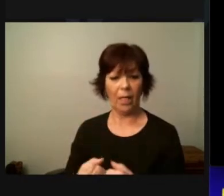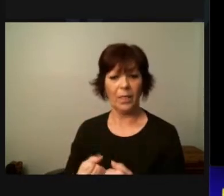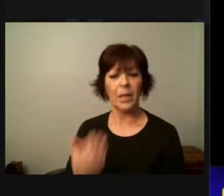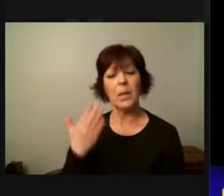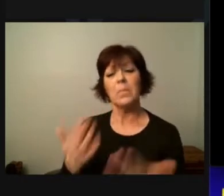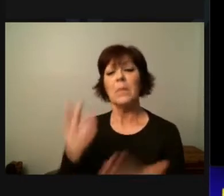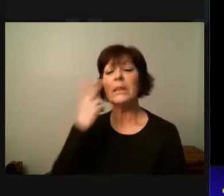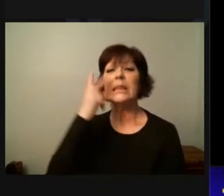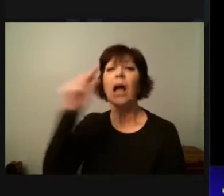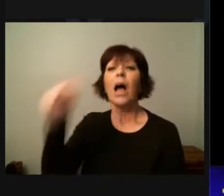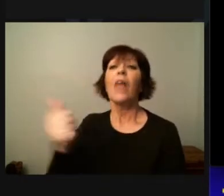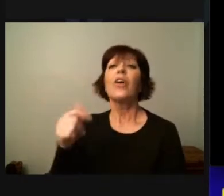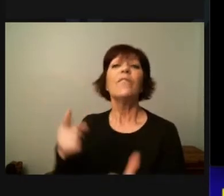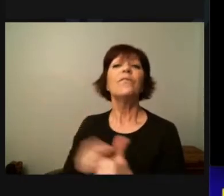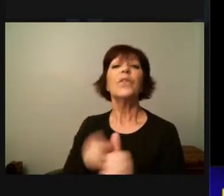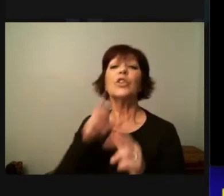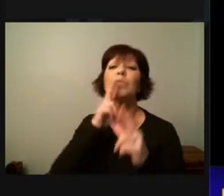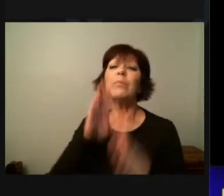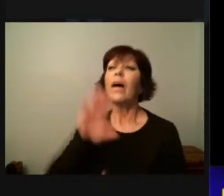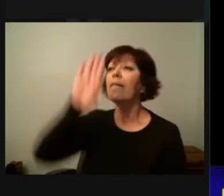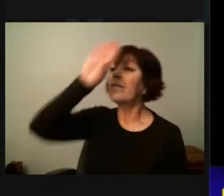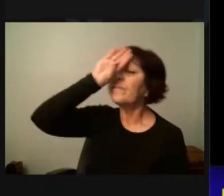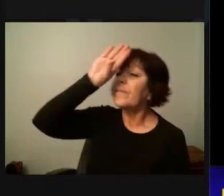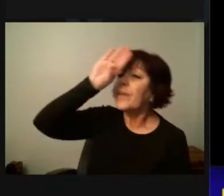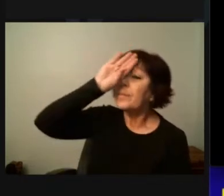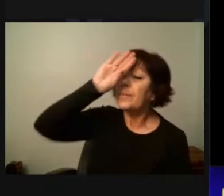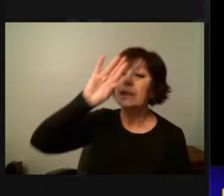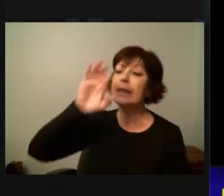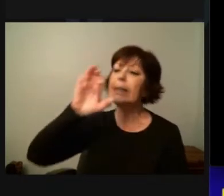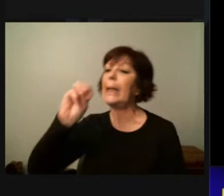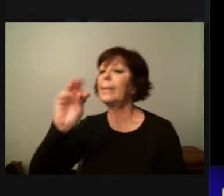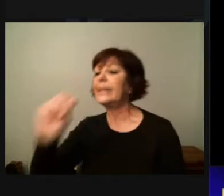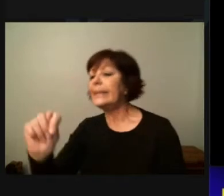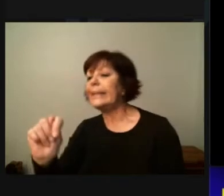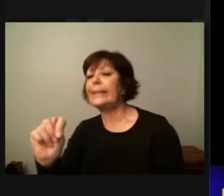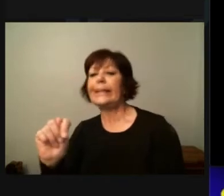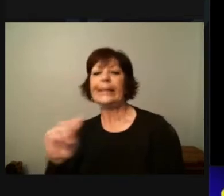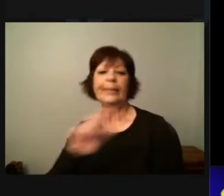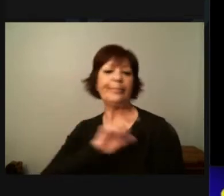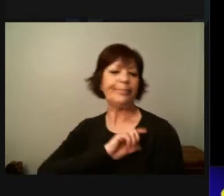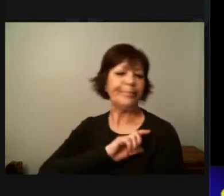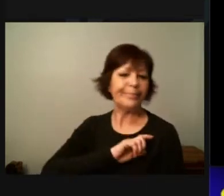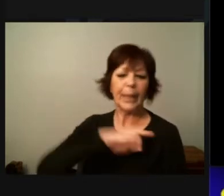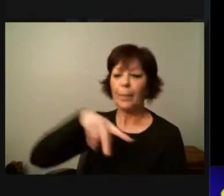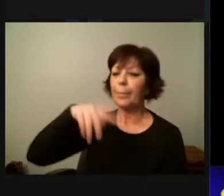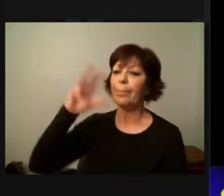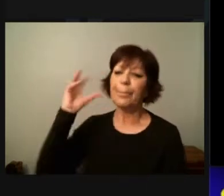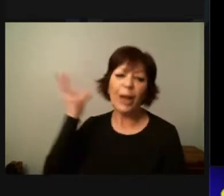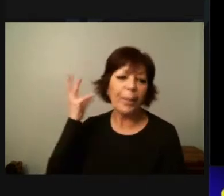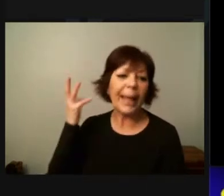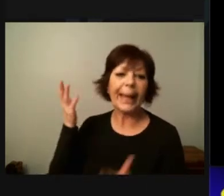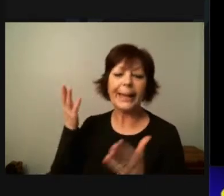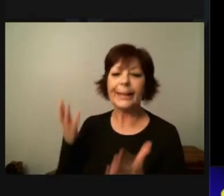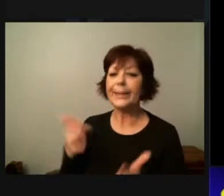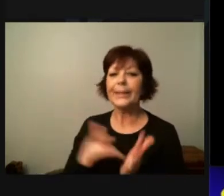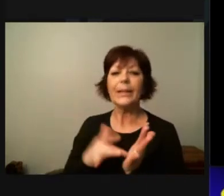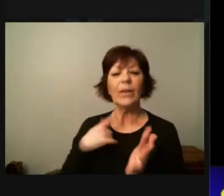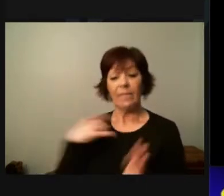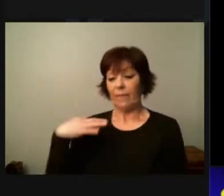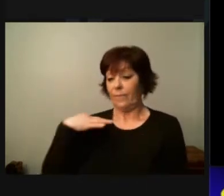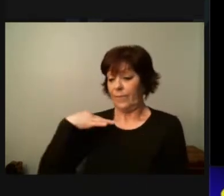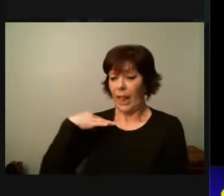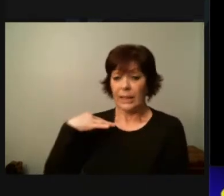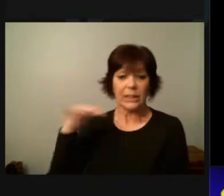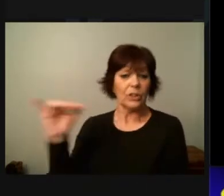other first responders assisting, such as EMTs, firefighters, or paramedics. And we have volunteers